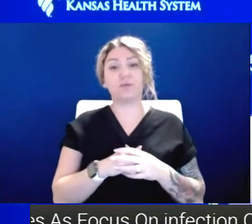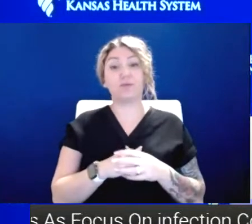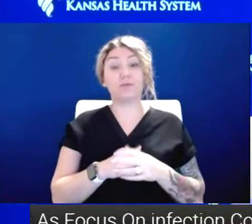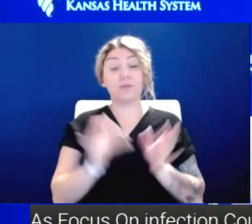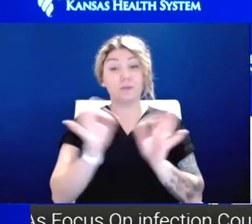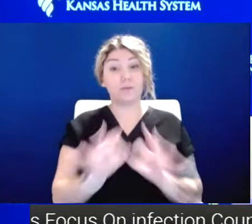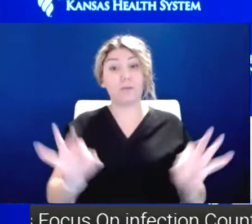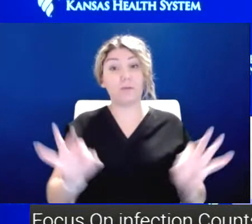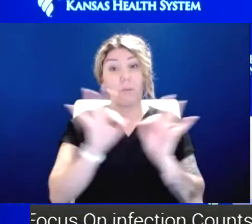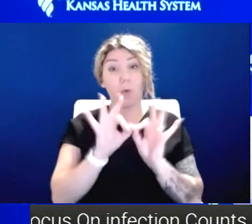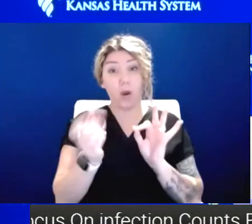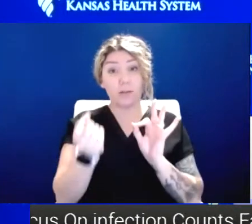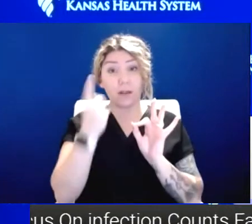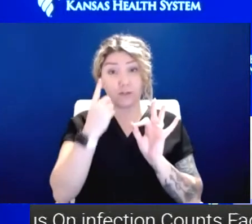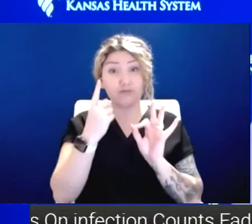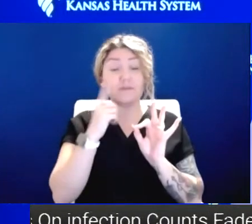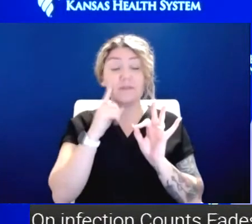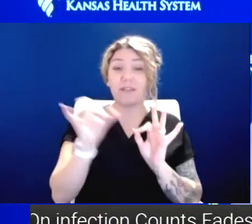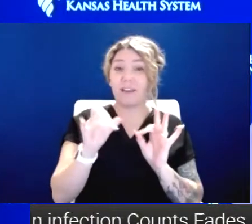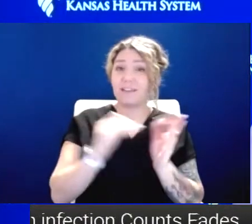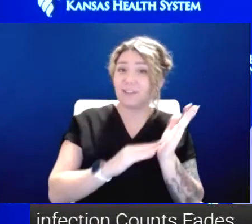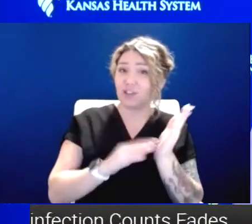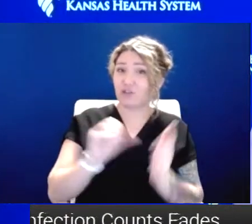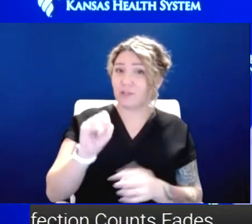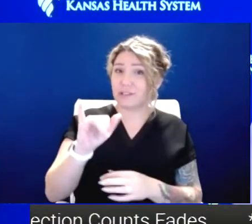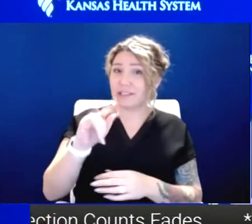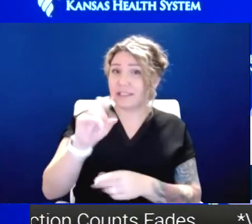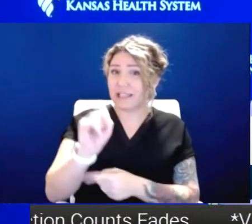understand, as Dr. Stites always says, the rules of